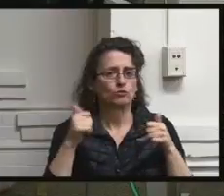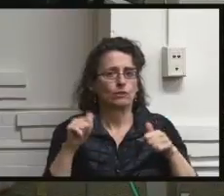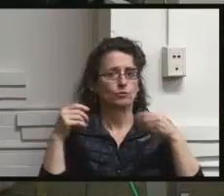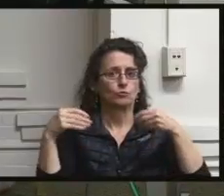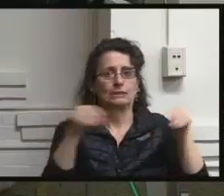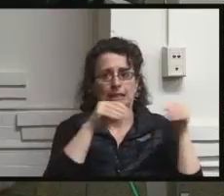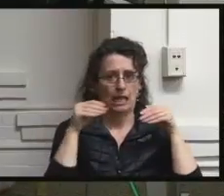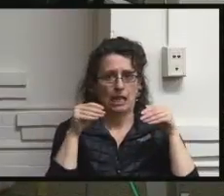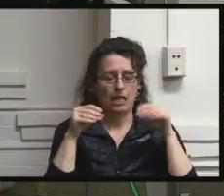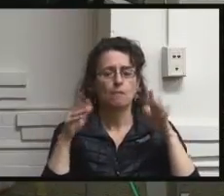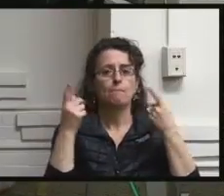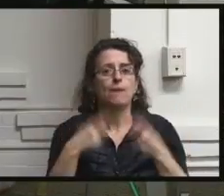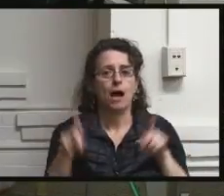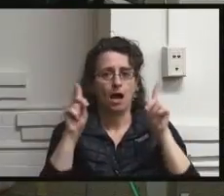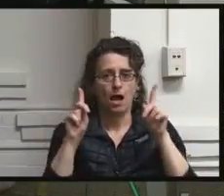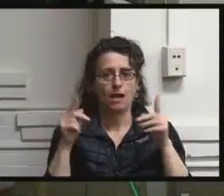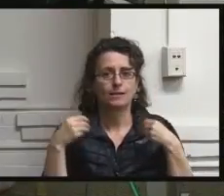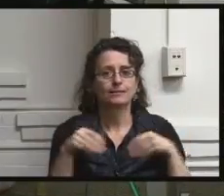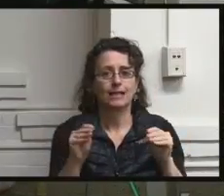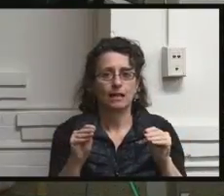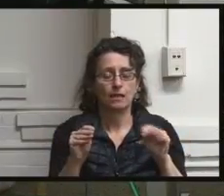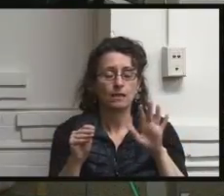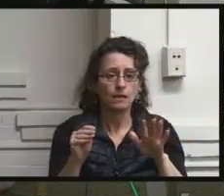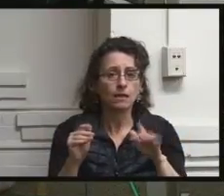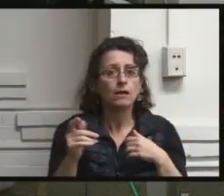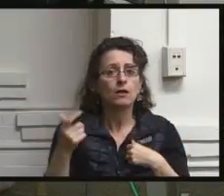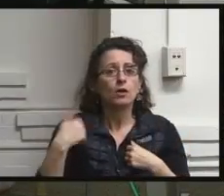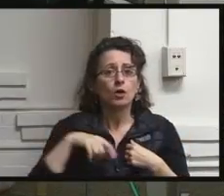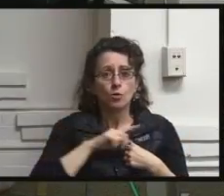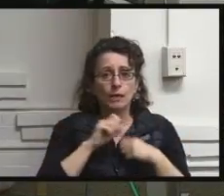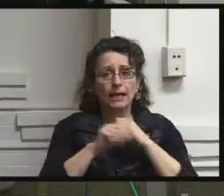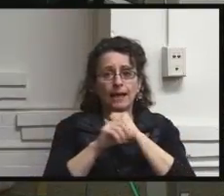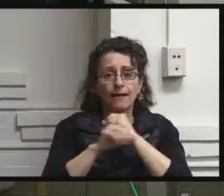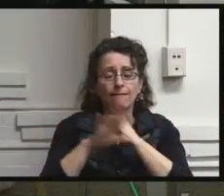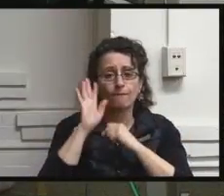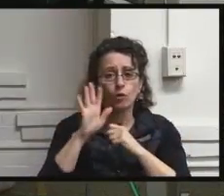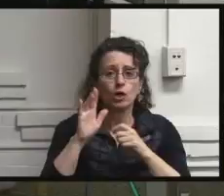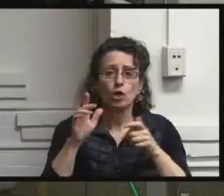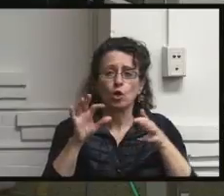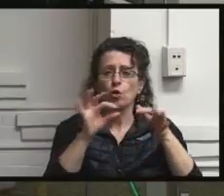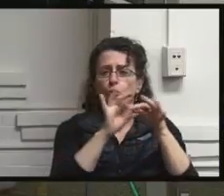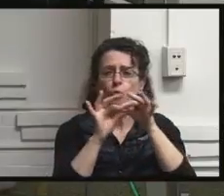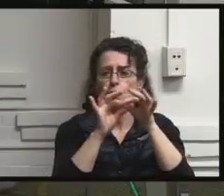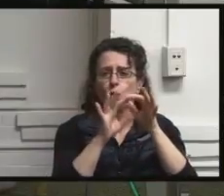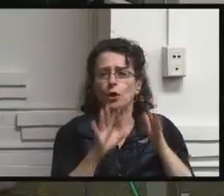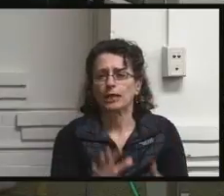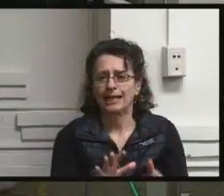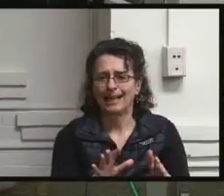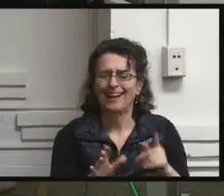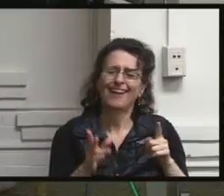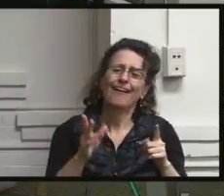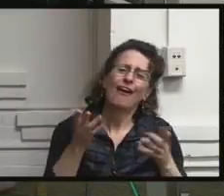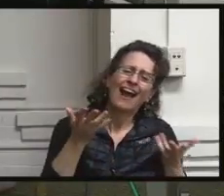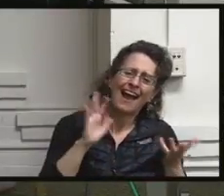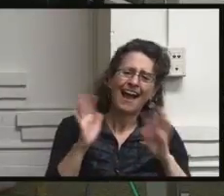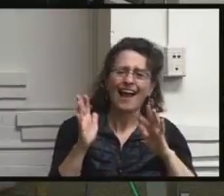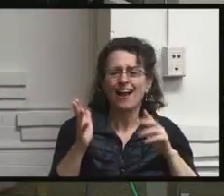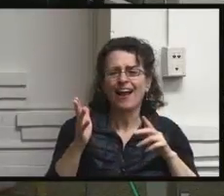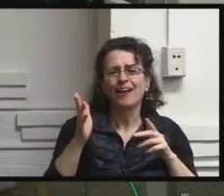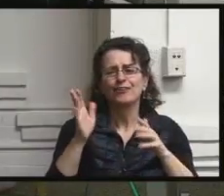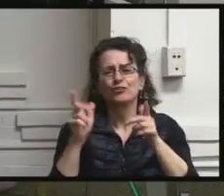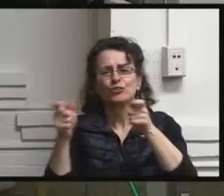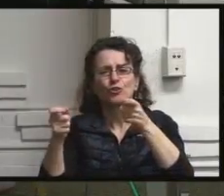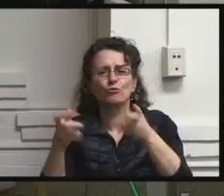a coordinator or slash director, but I think that the language had